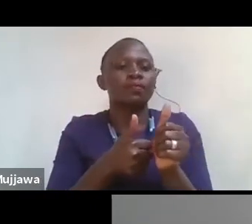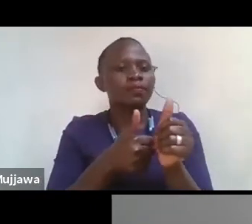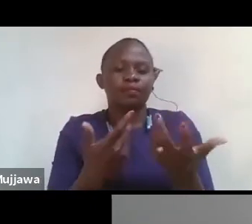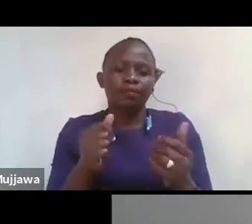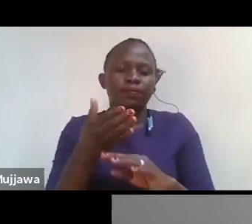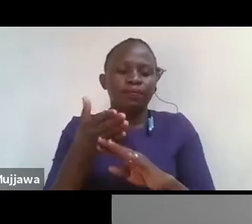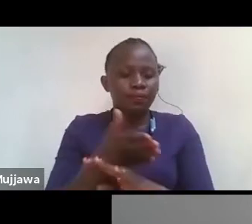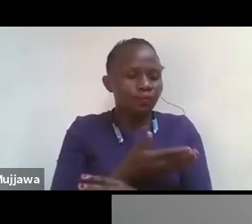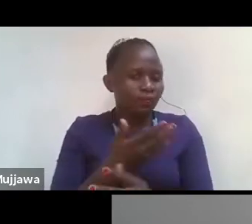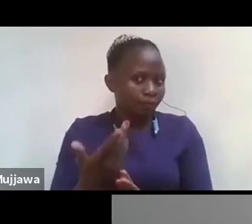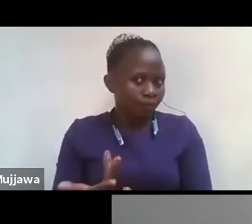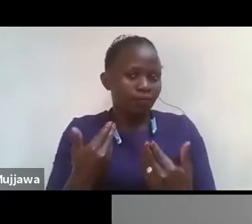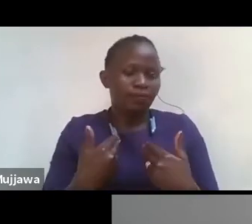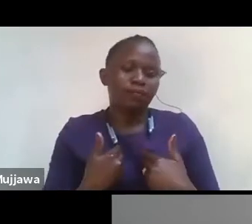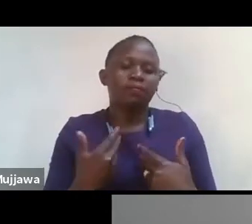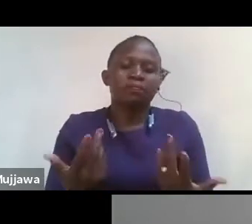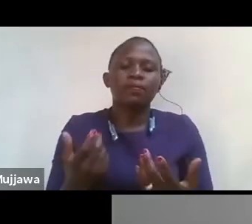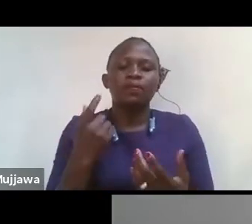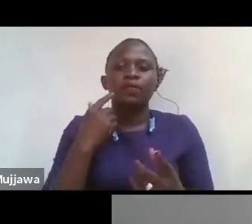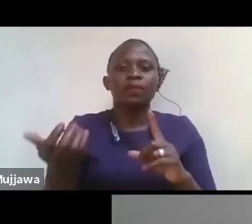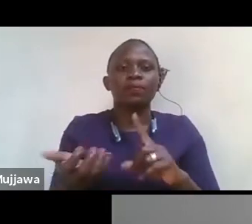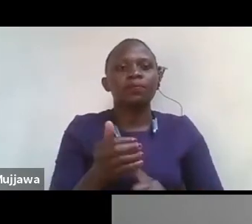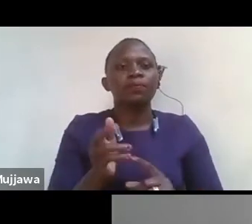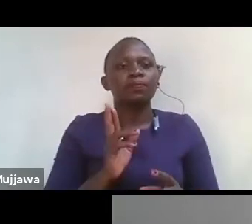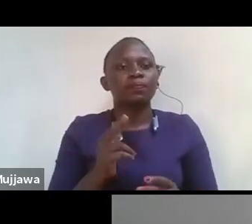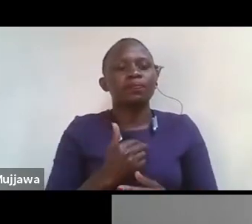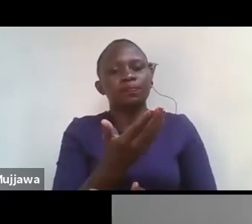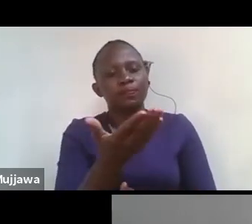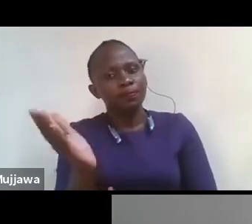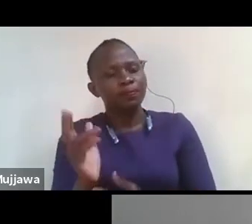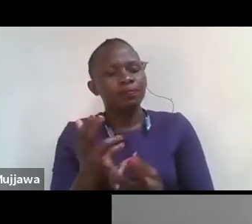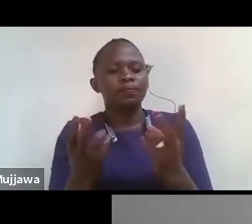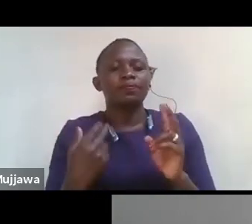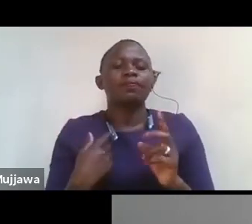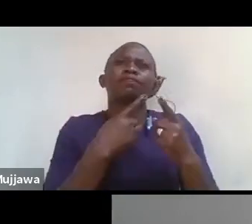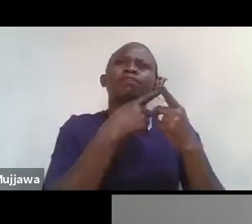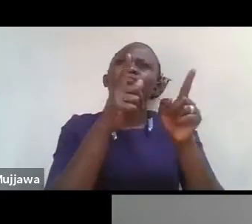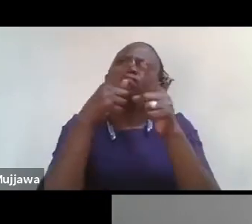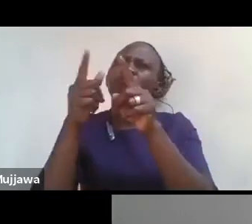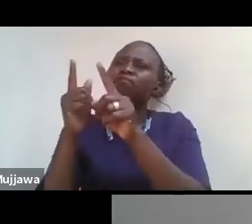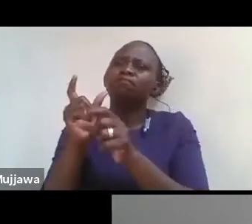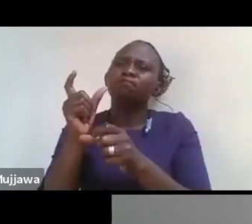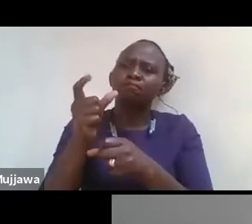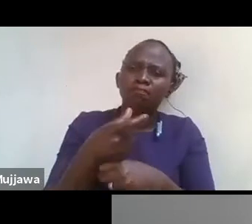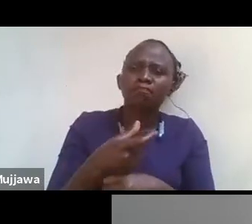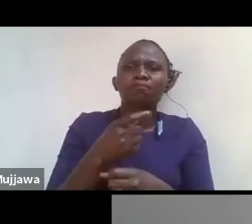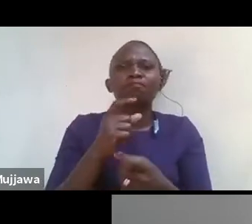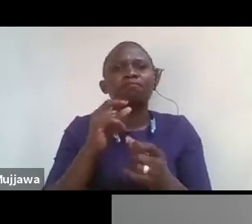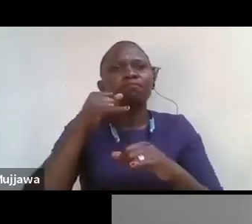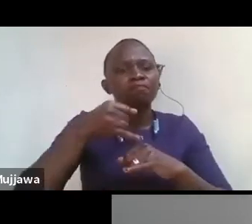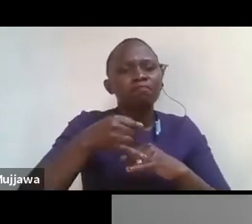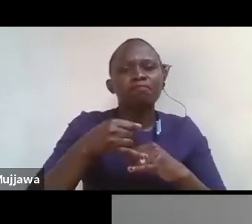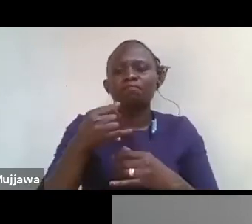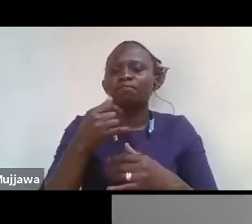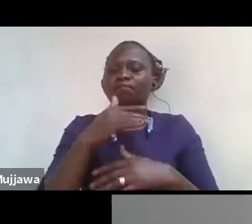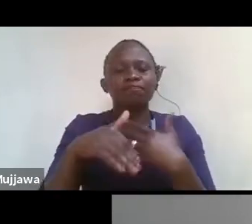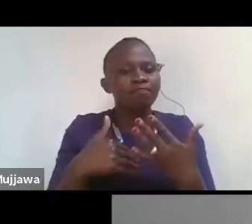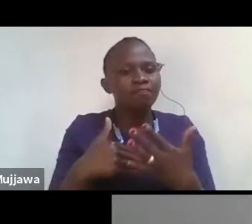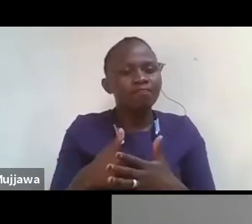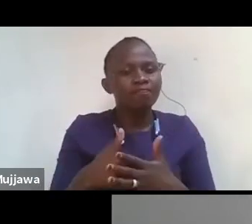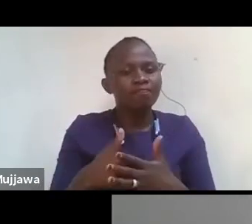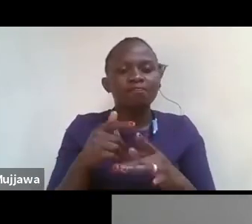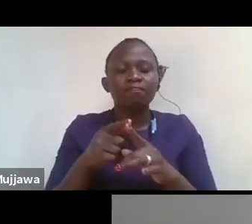been having participants from across the whole country, from Gulu, from Kawale, all over, even in Kampala. So if you could let us know where you